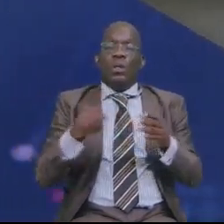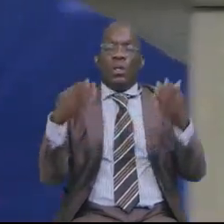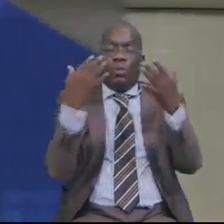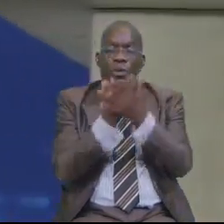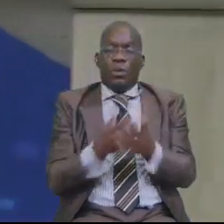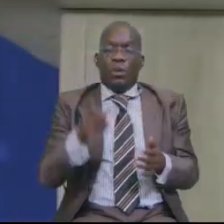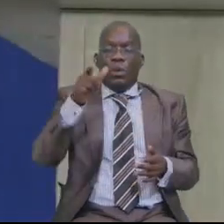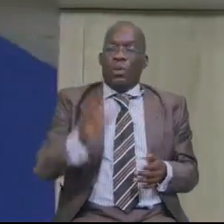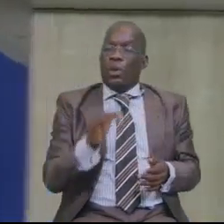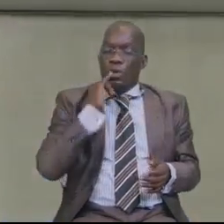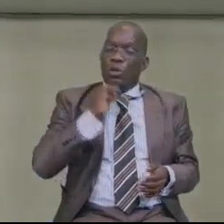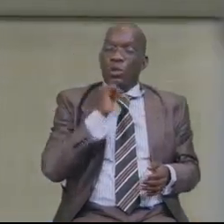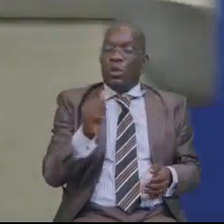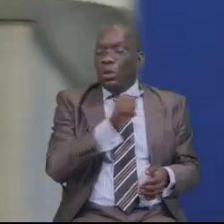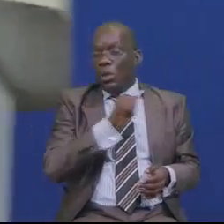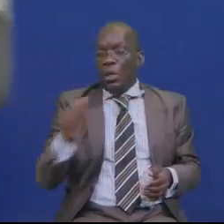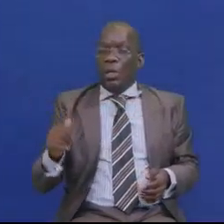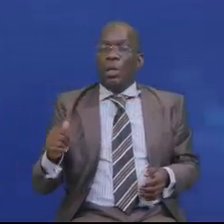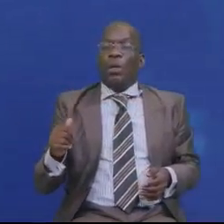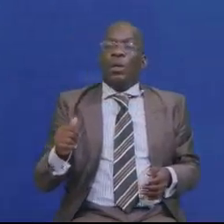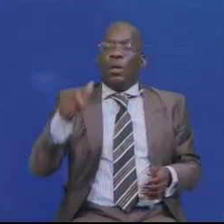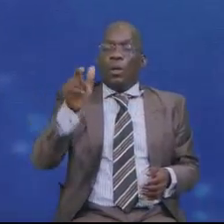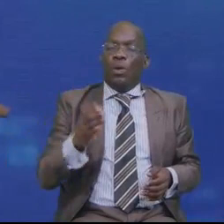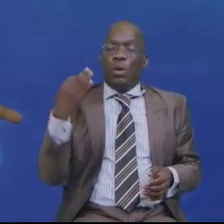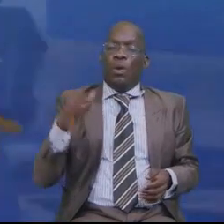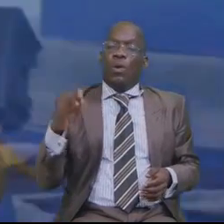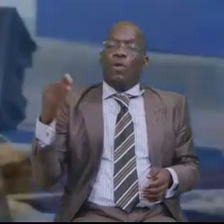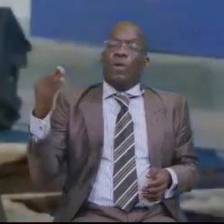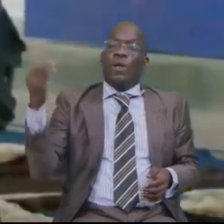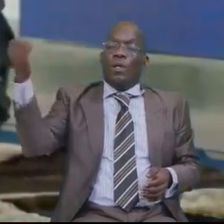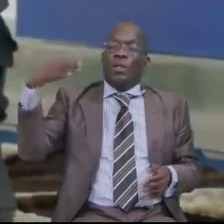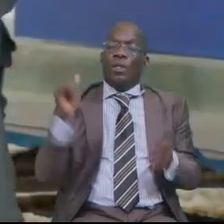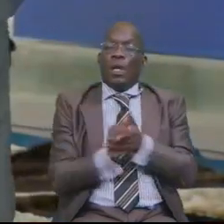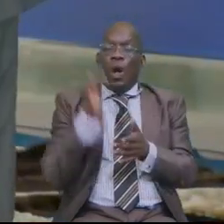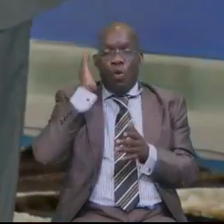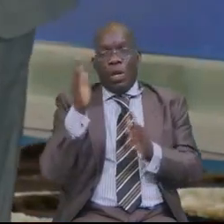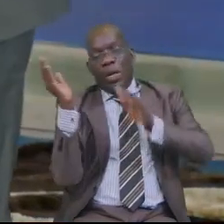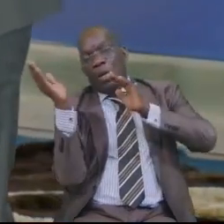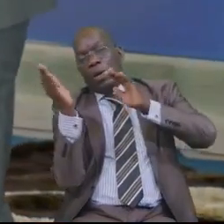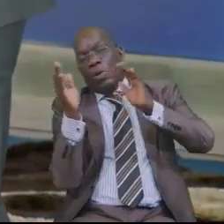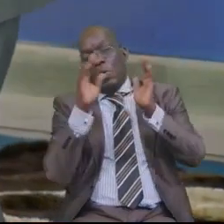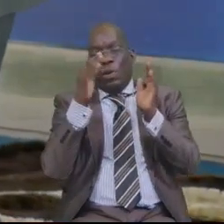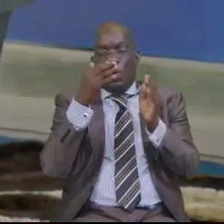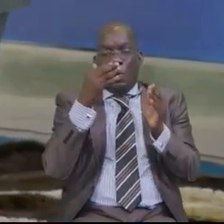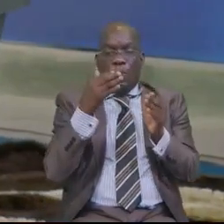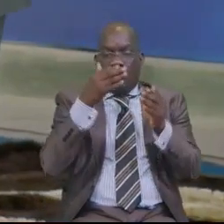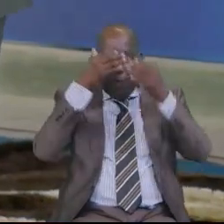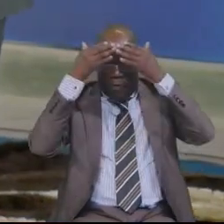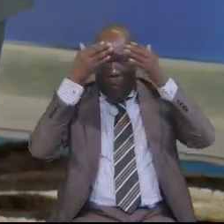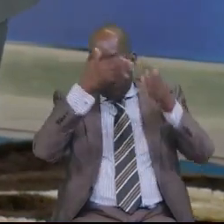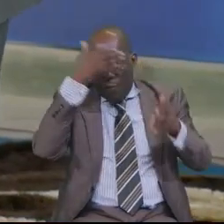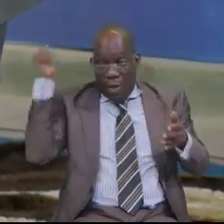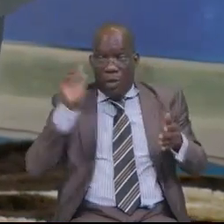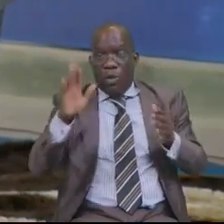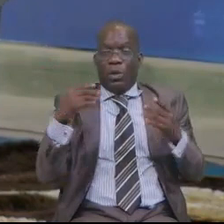a God of the grace that will gloss over your sin, that you say that you are born again, you are a child